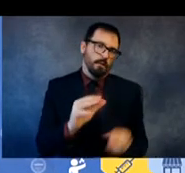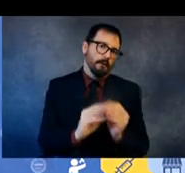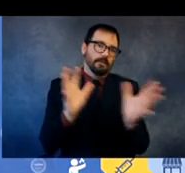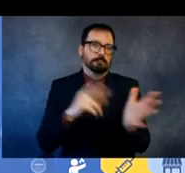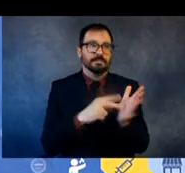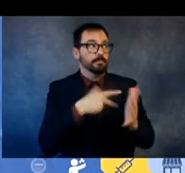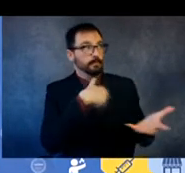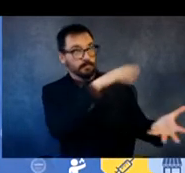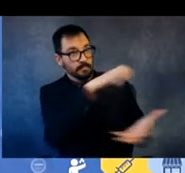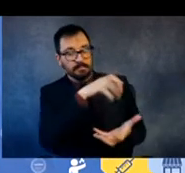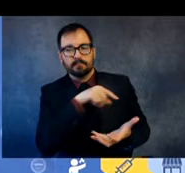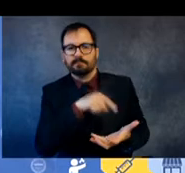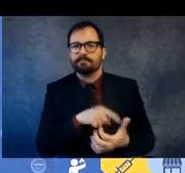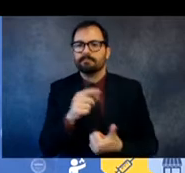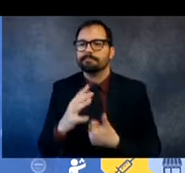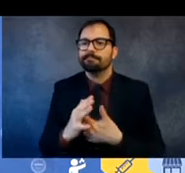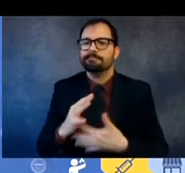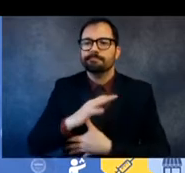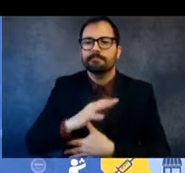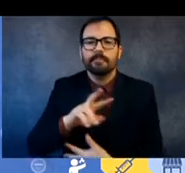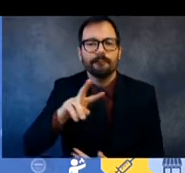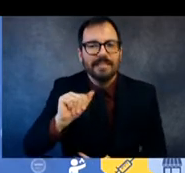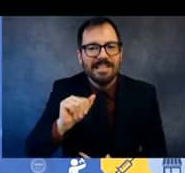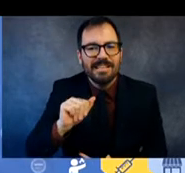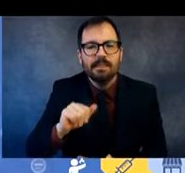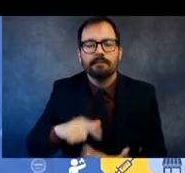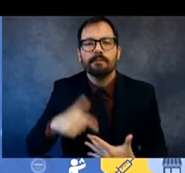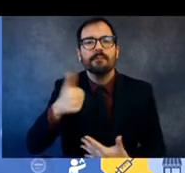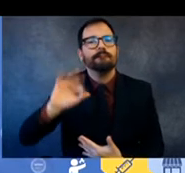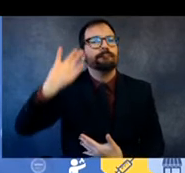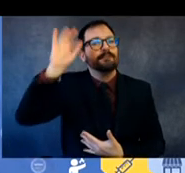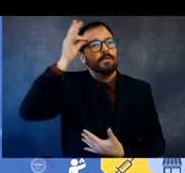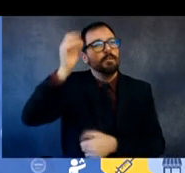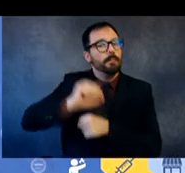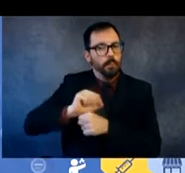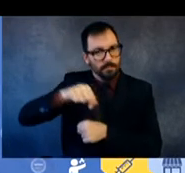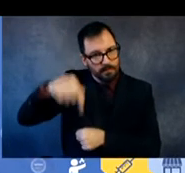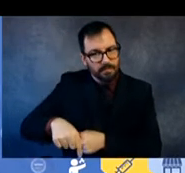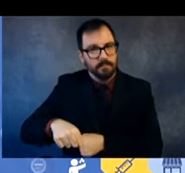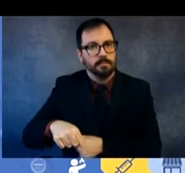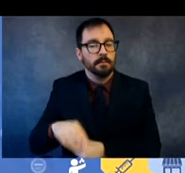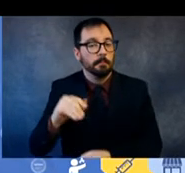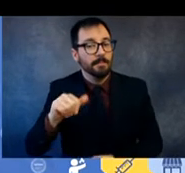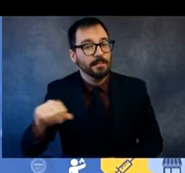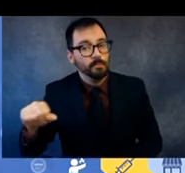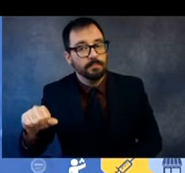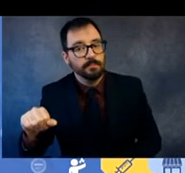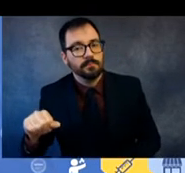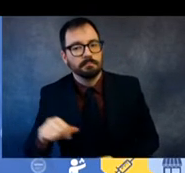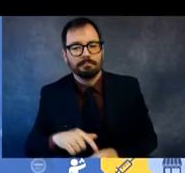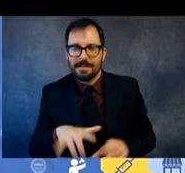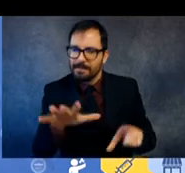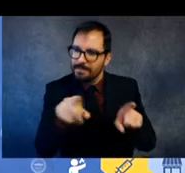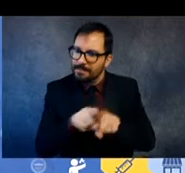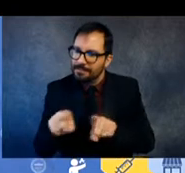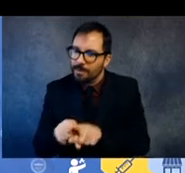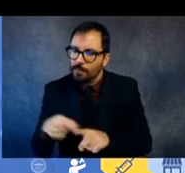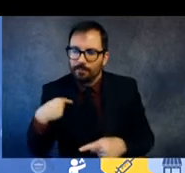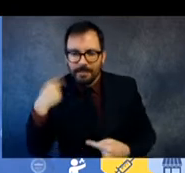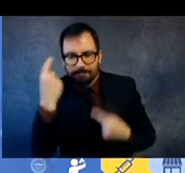federal employees within the Commonwealth. But we also think that there's a way to expand that by